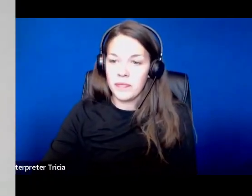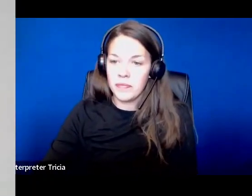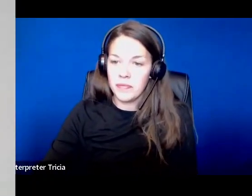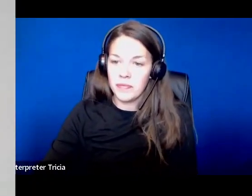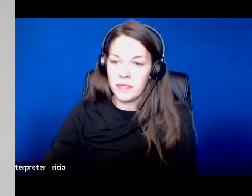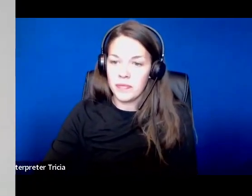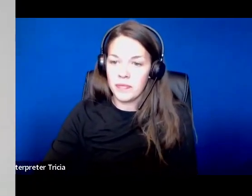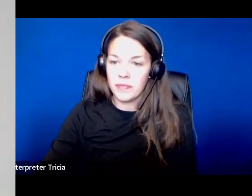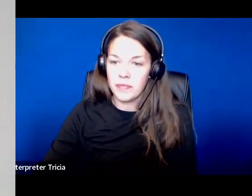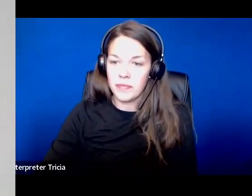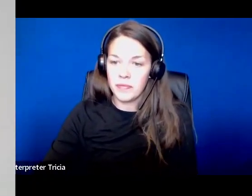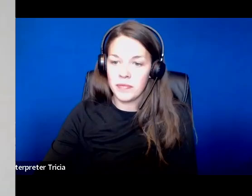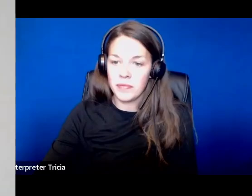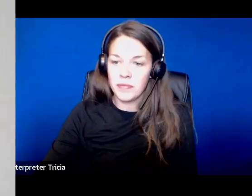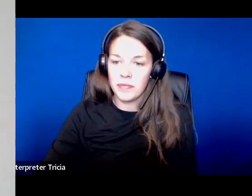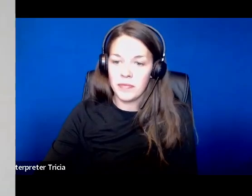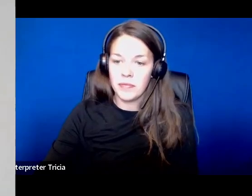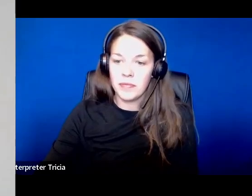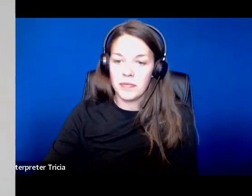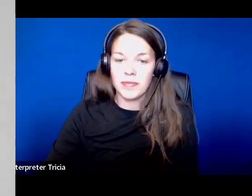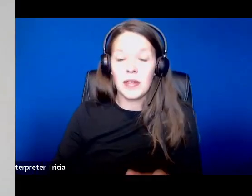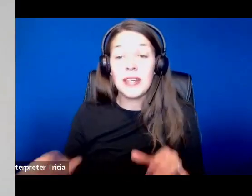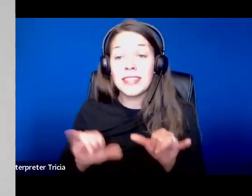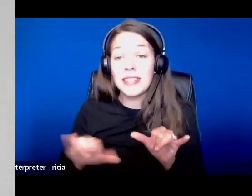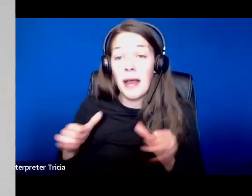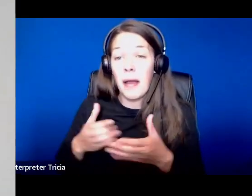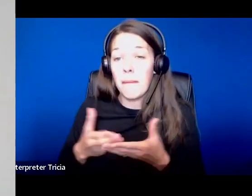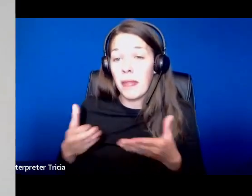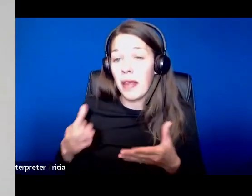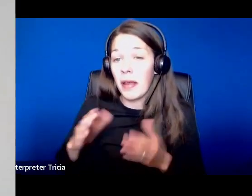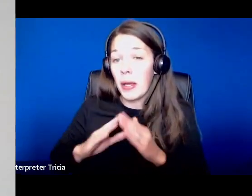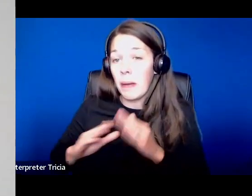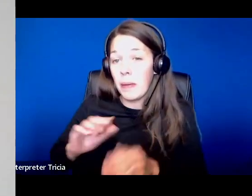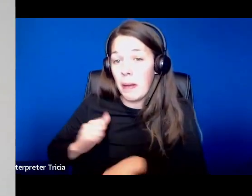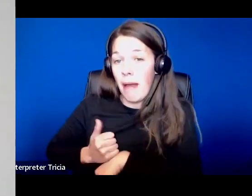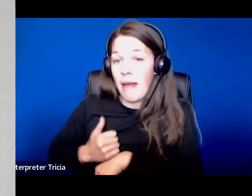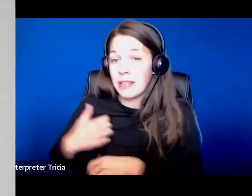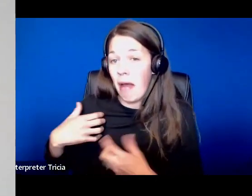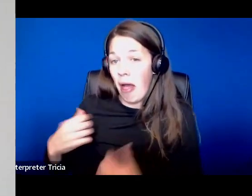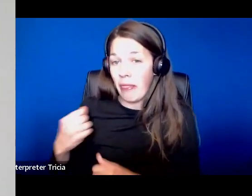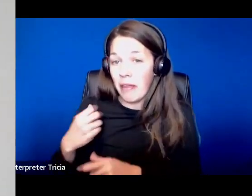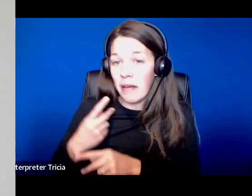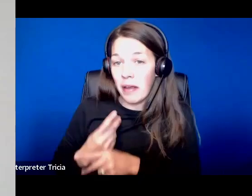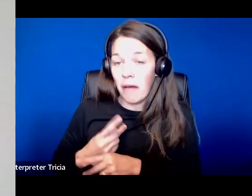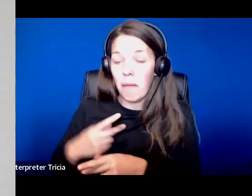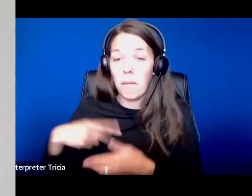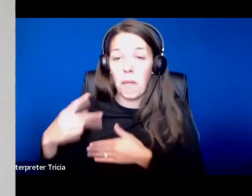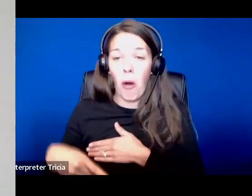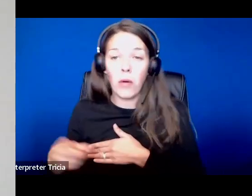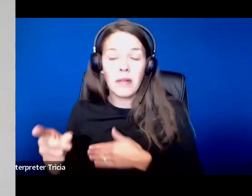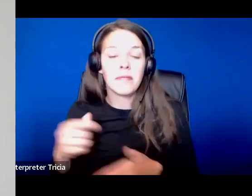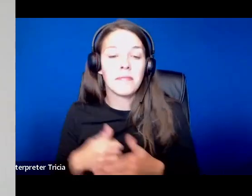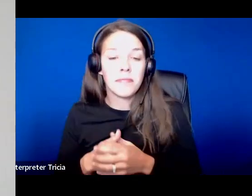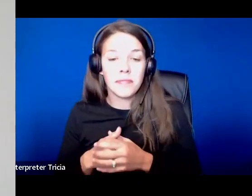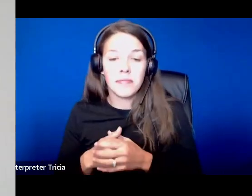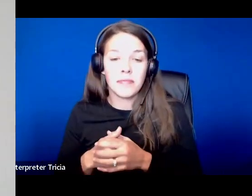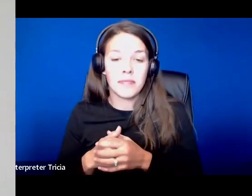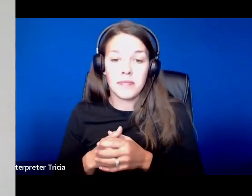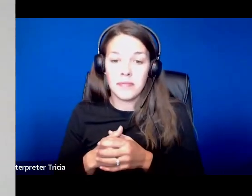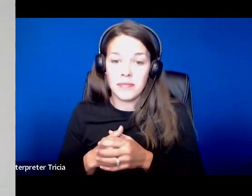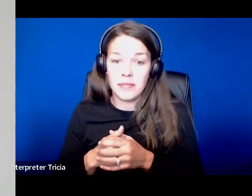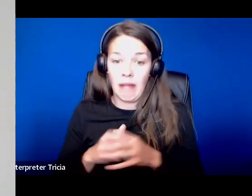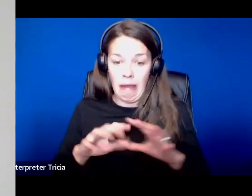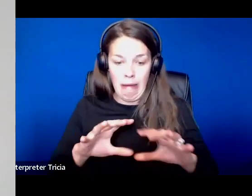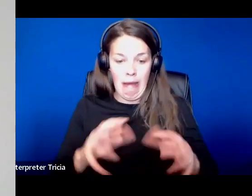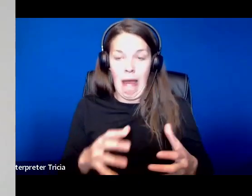thing here in our community-based healthcare program. What we're finding, though, is the pool of applicants to